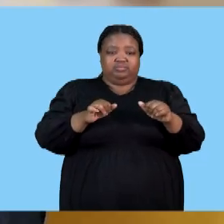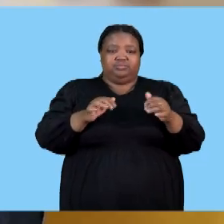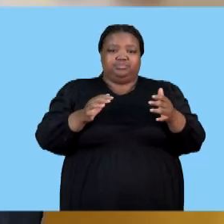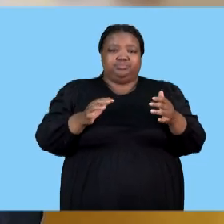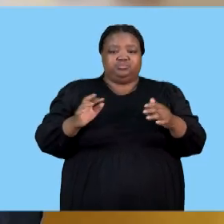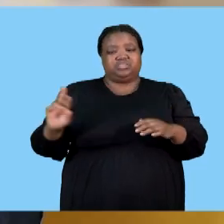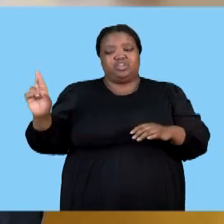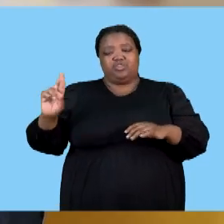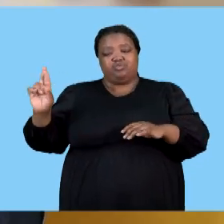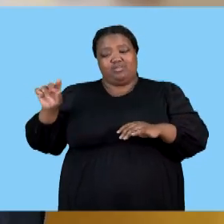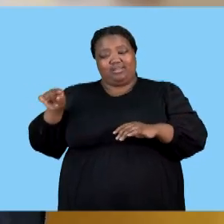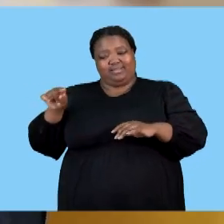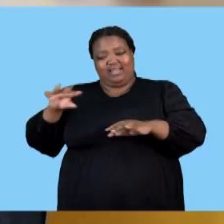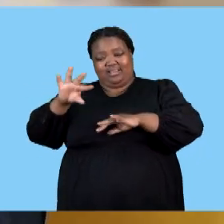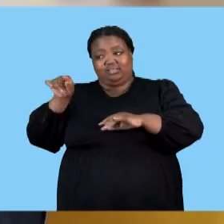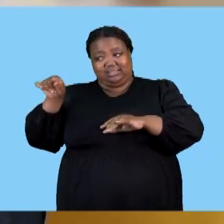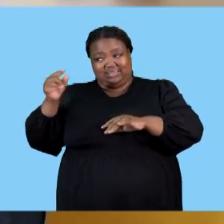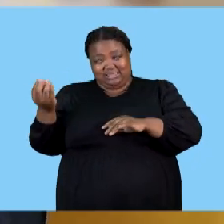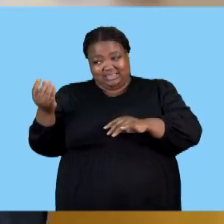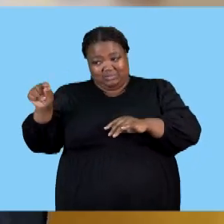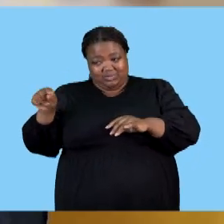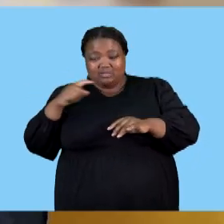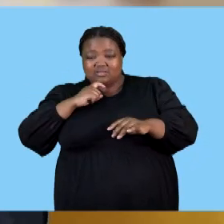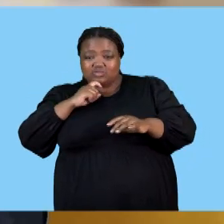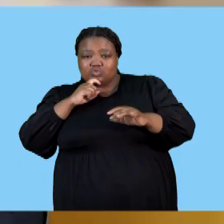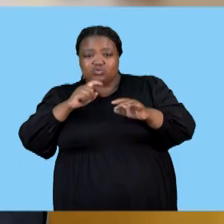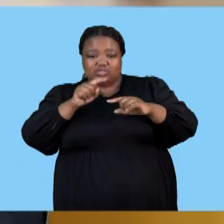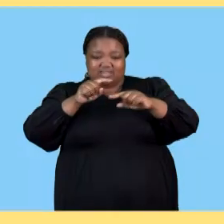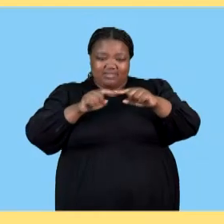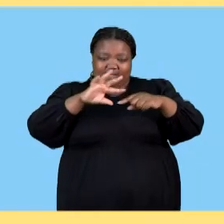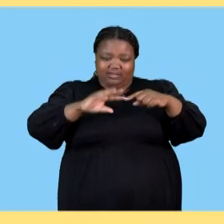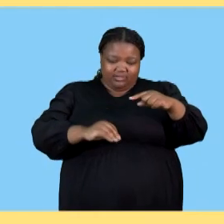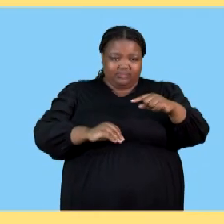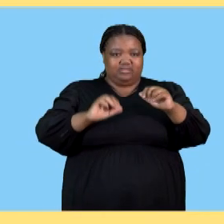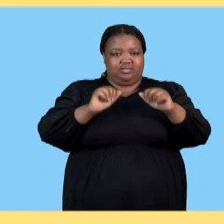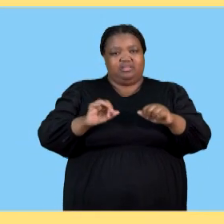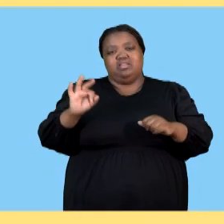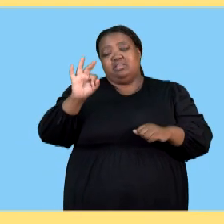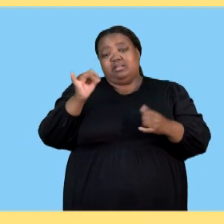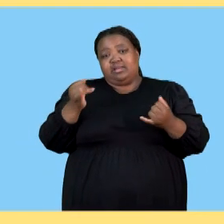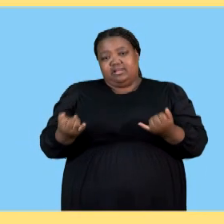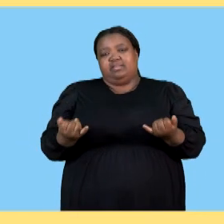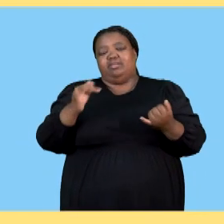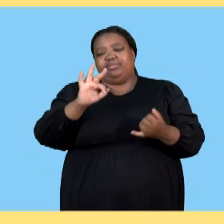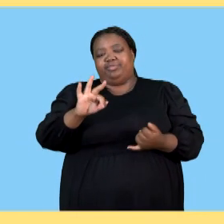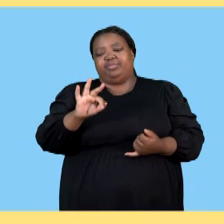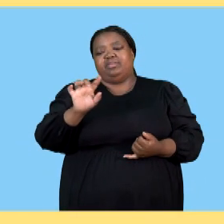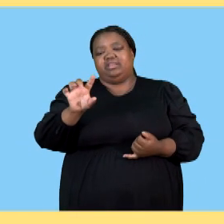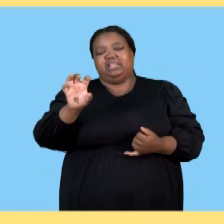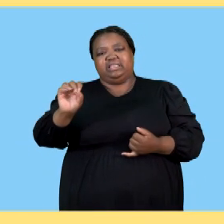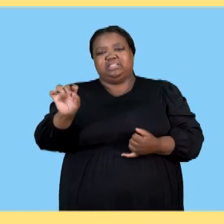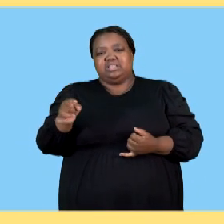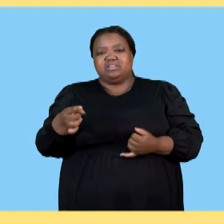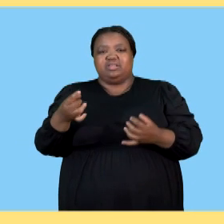be on your right side. In this case, it is our total liabilities amount, which is